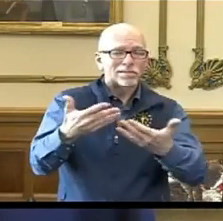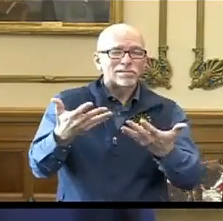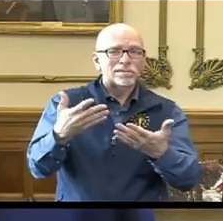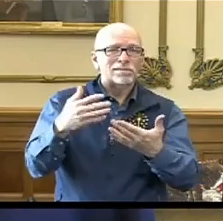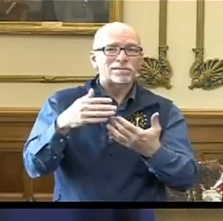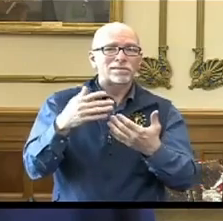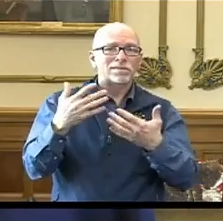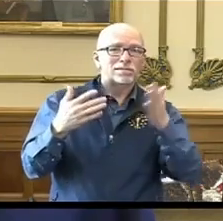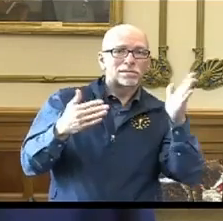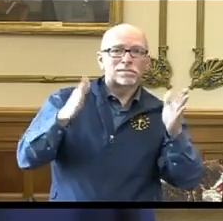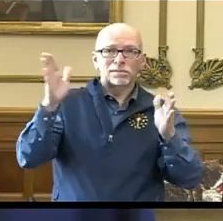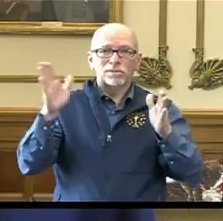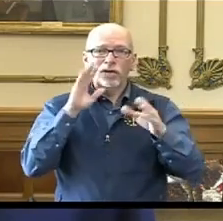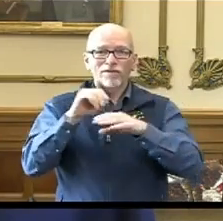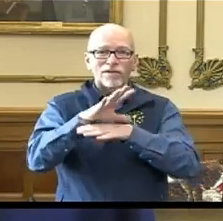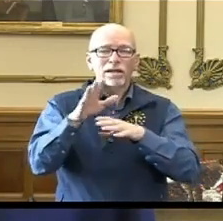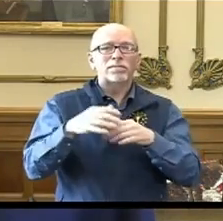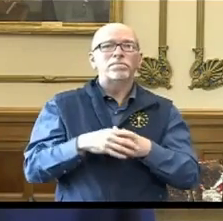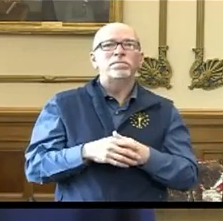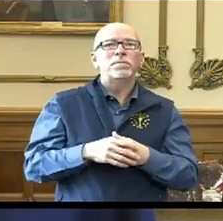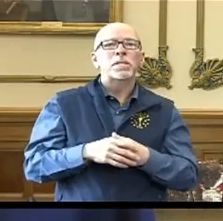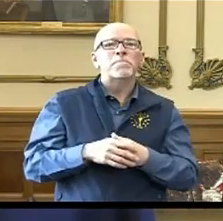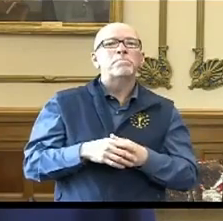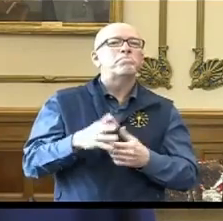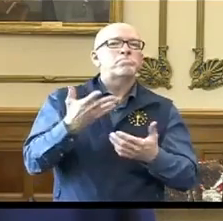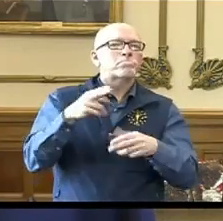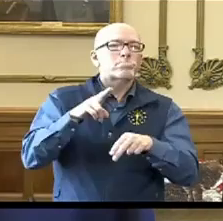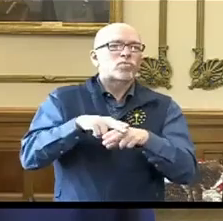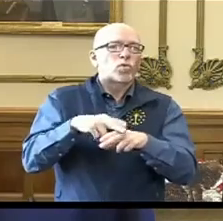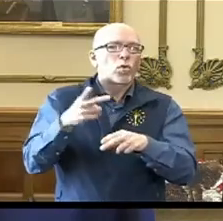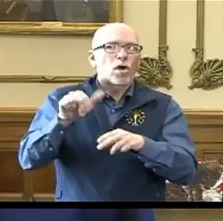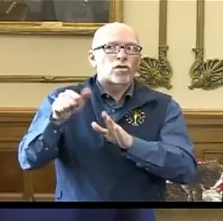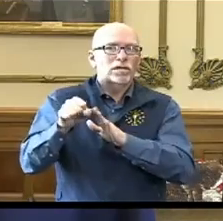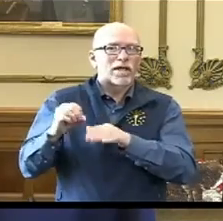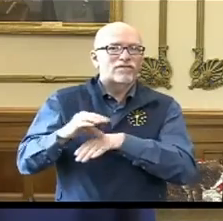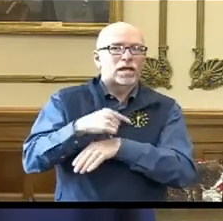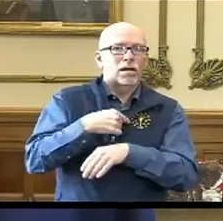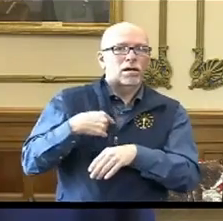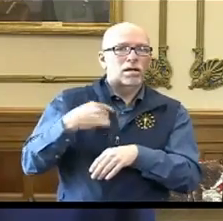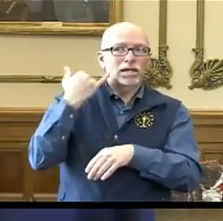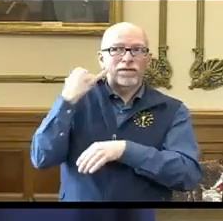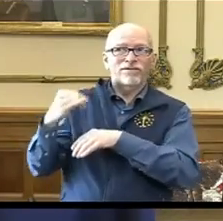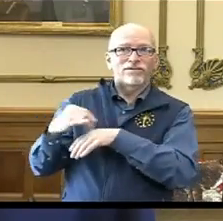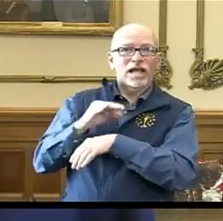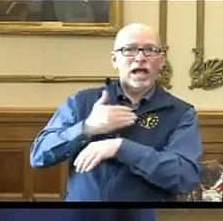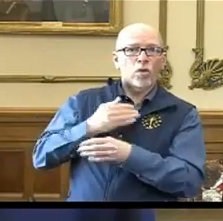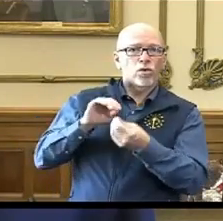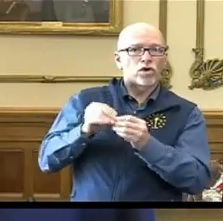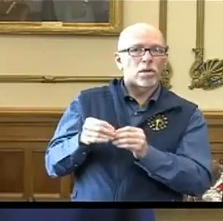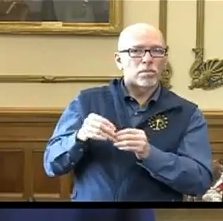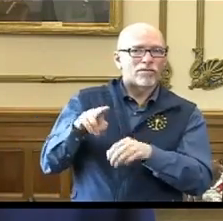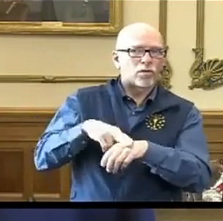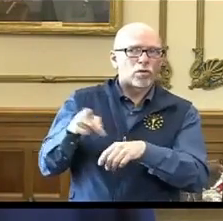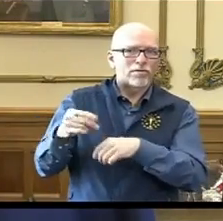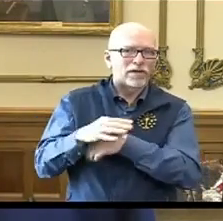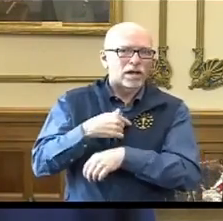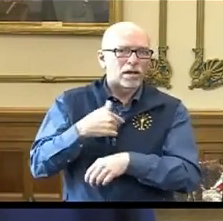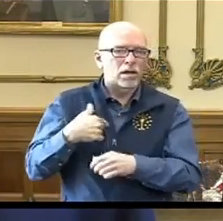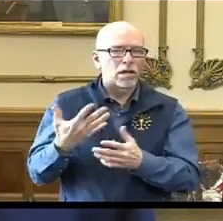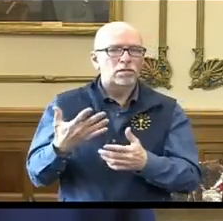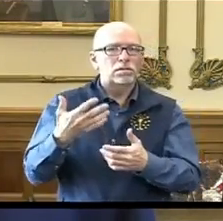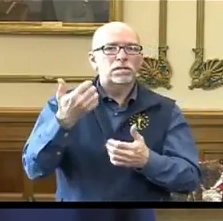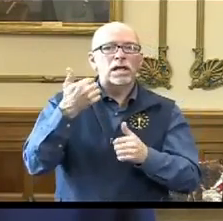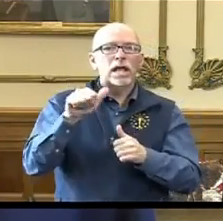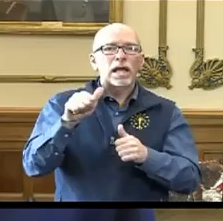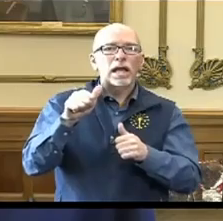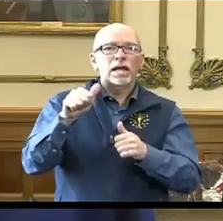on one side of the border would affect the other. Of course it will if it affects the numbers on our side of the border. And so any lifting